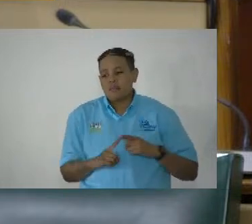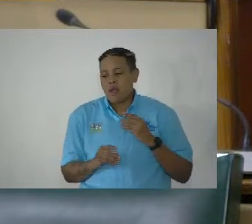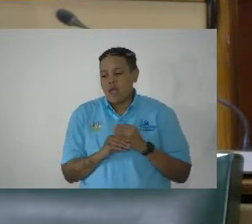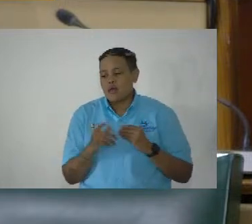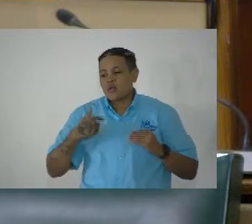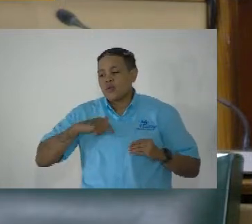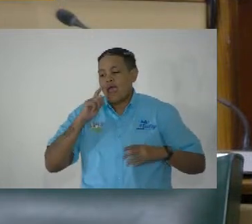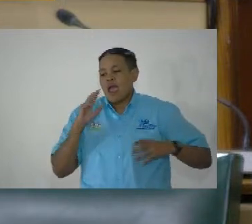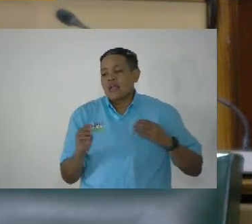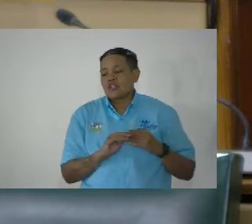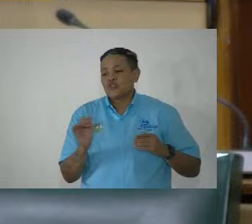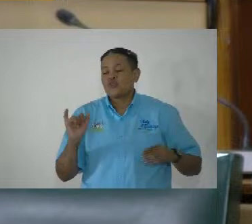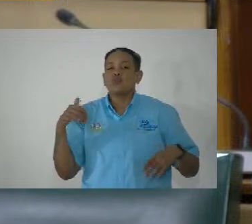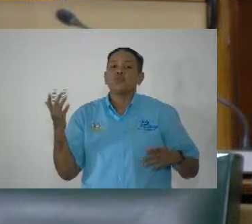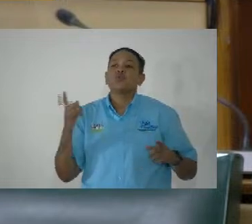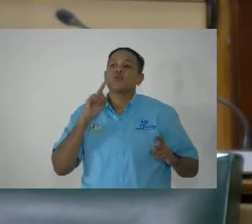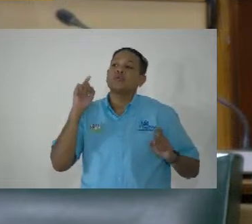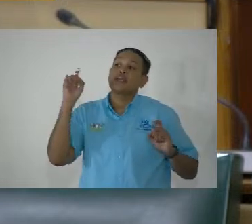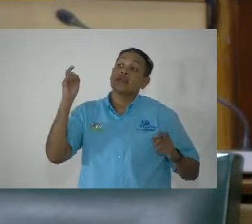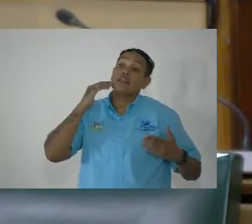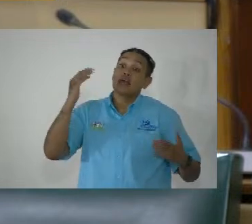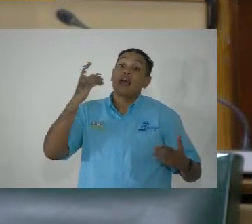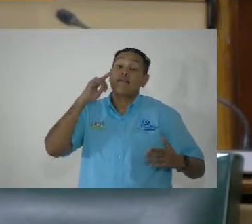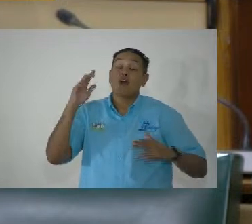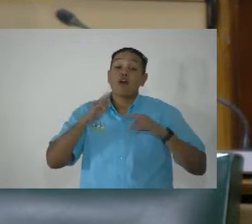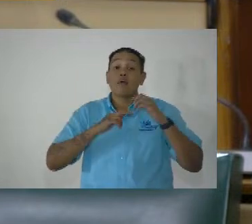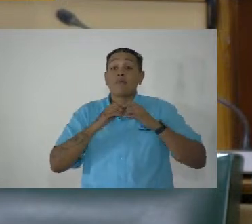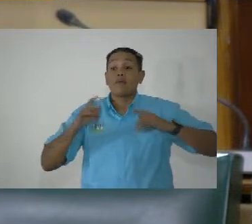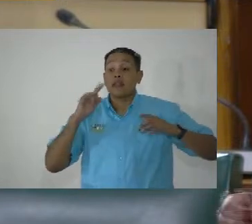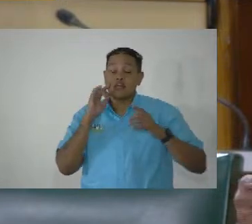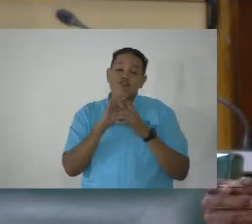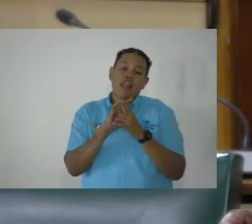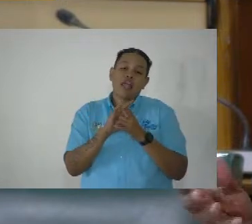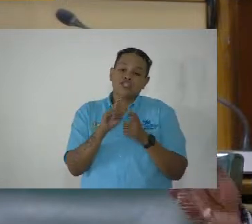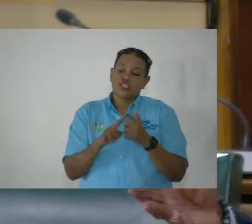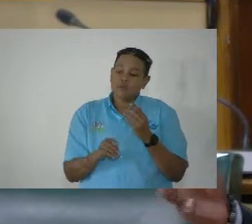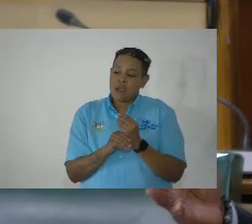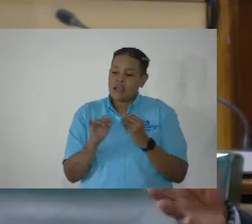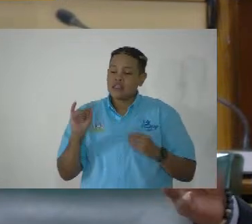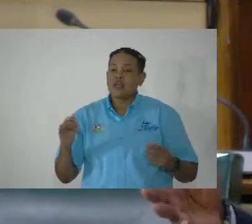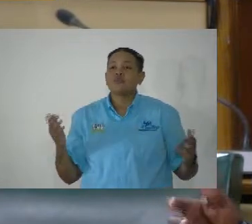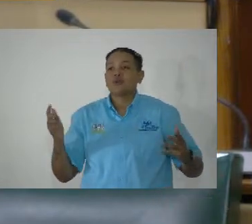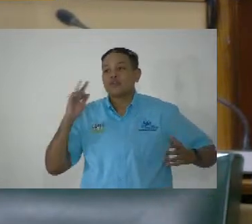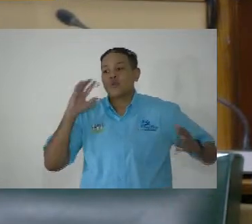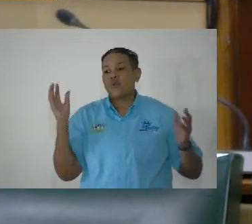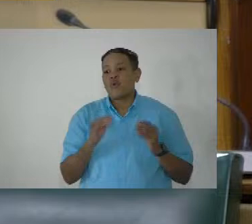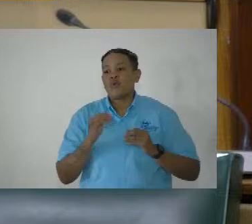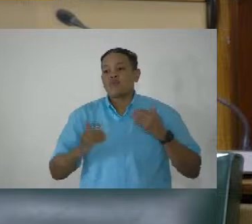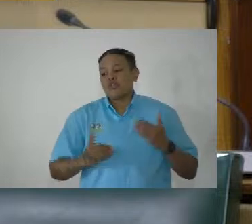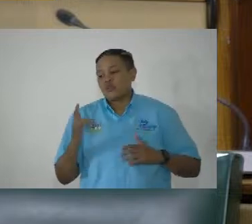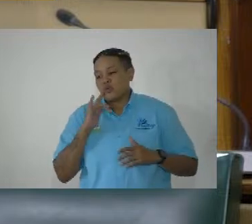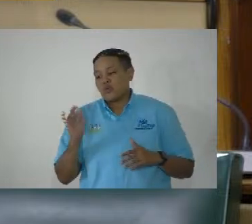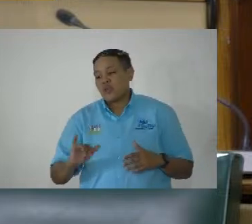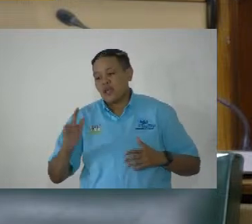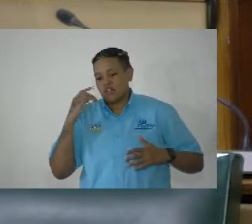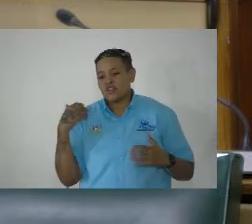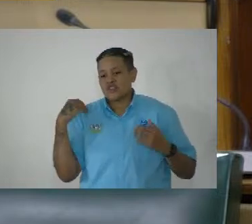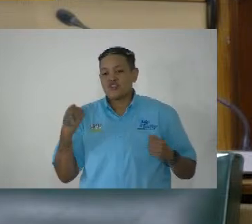we also are giving thanks for building relationships, because that's what the whole process is. It's in the strength